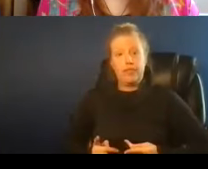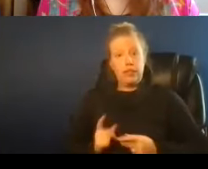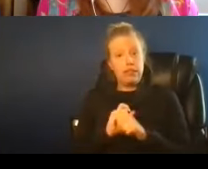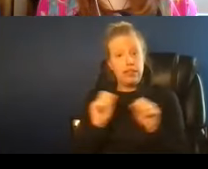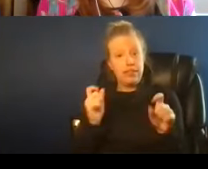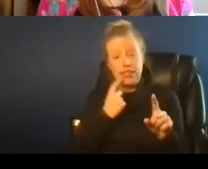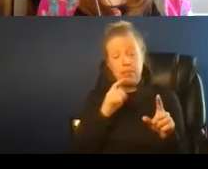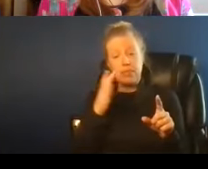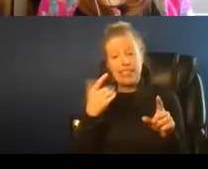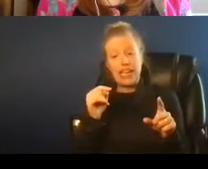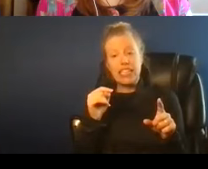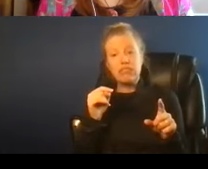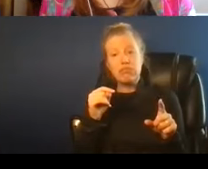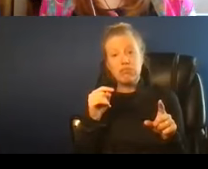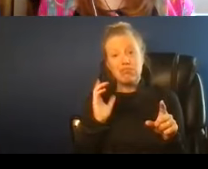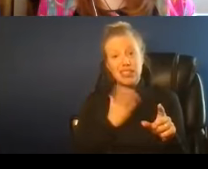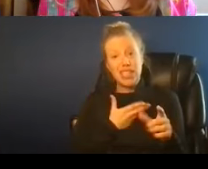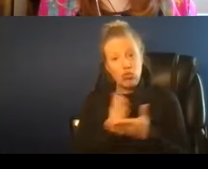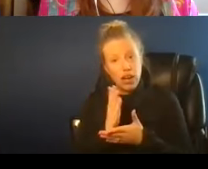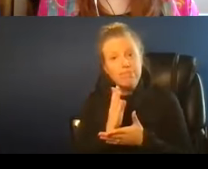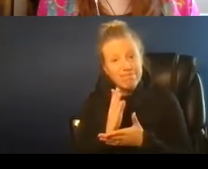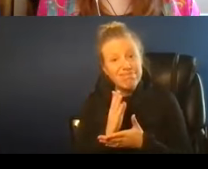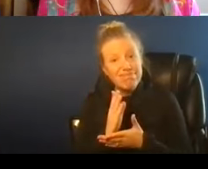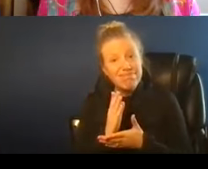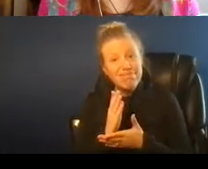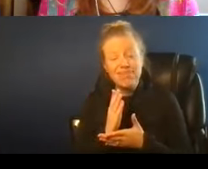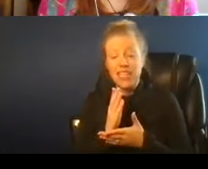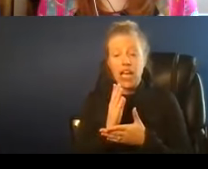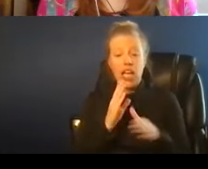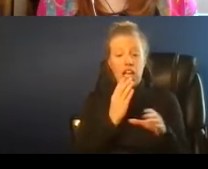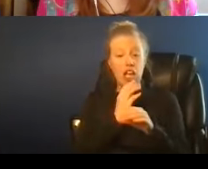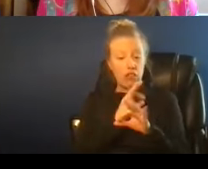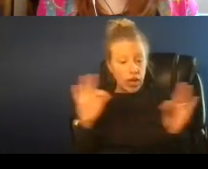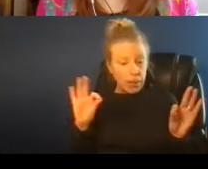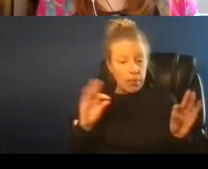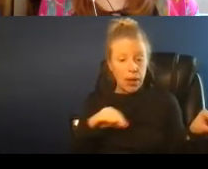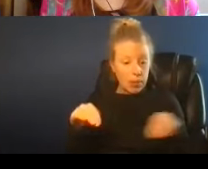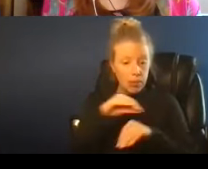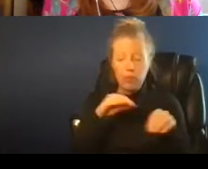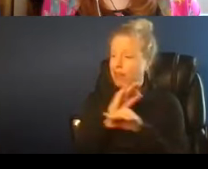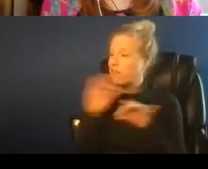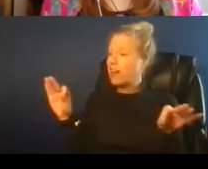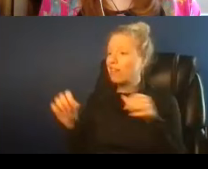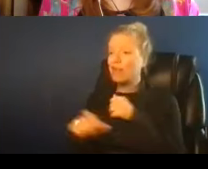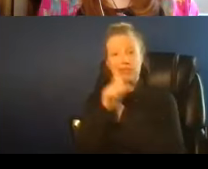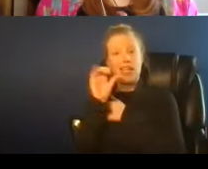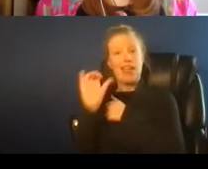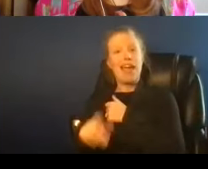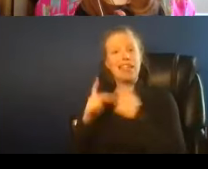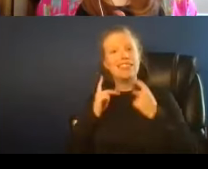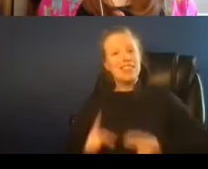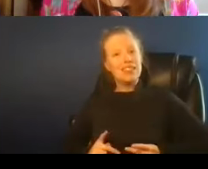in the chat. It's freedom of movement. It is freedom from danger. That's physical safety,